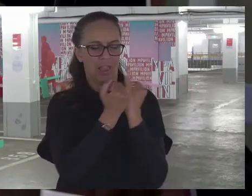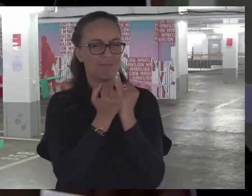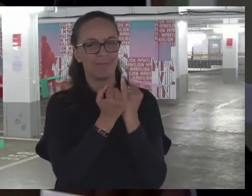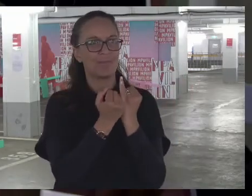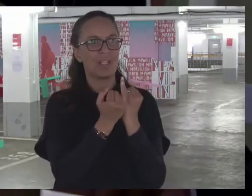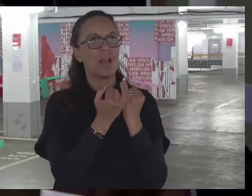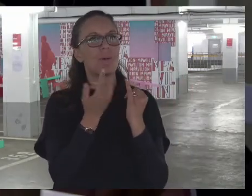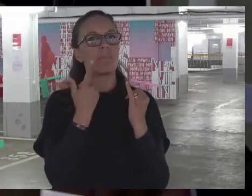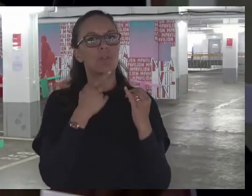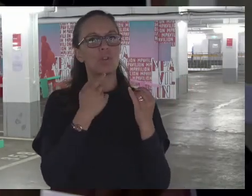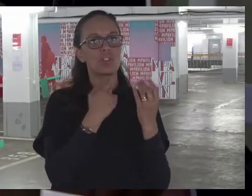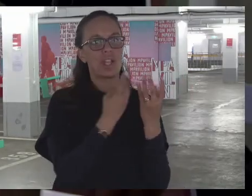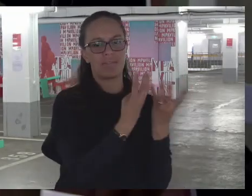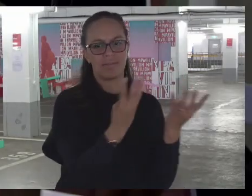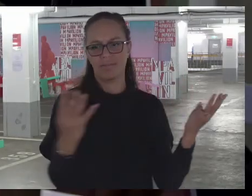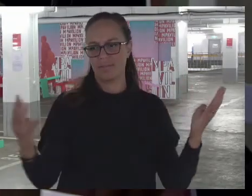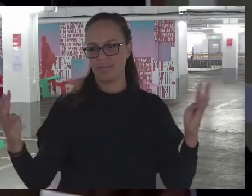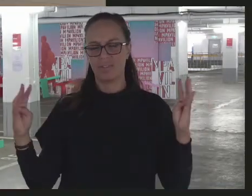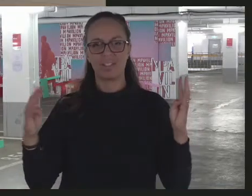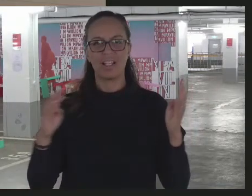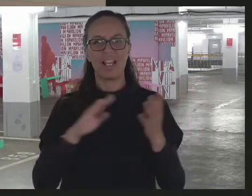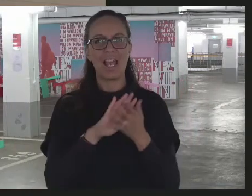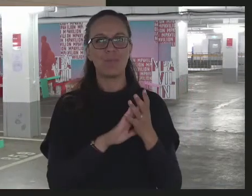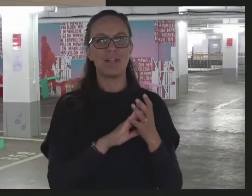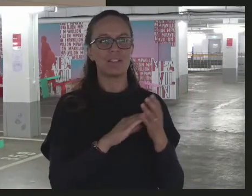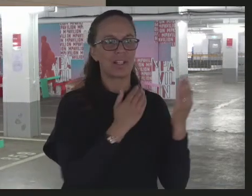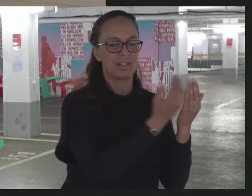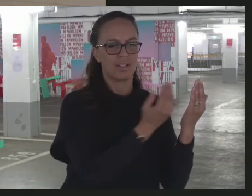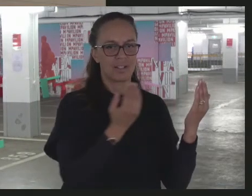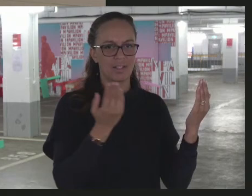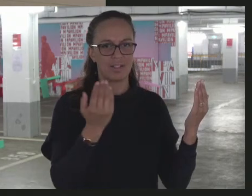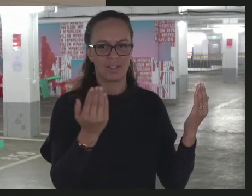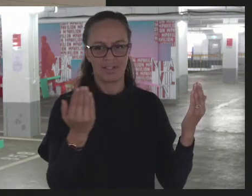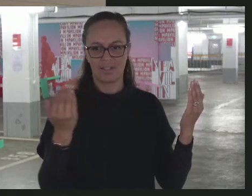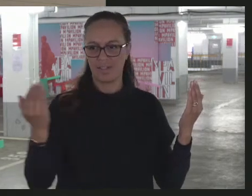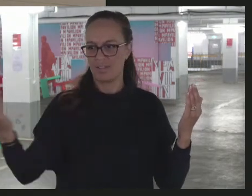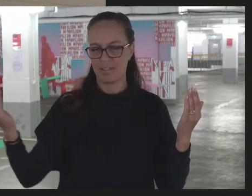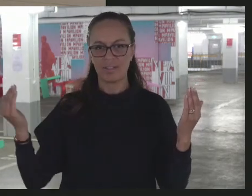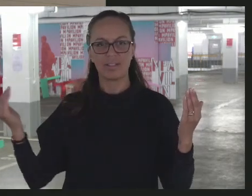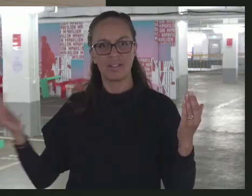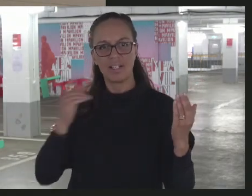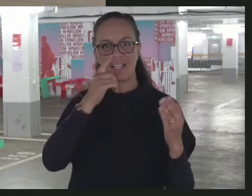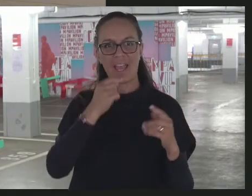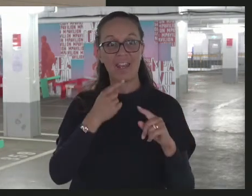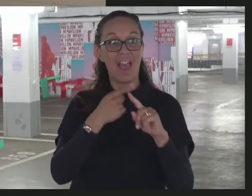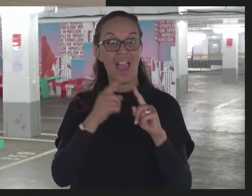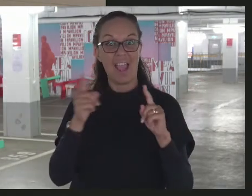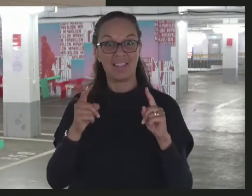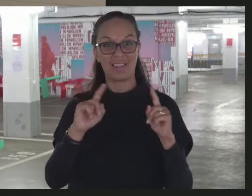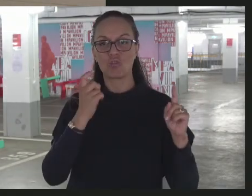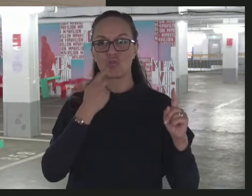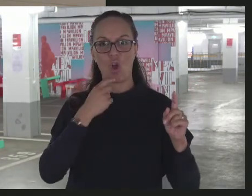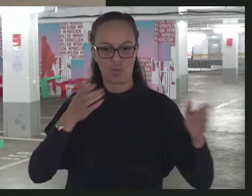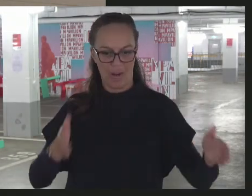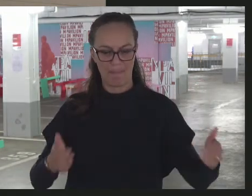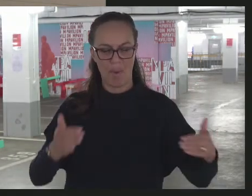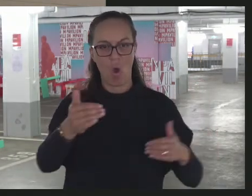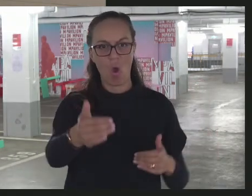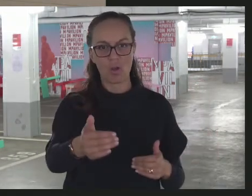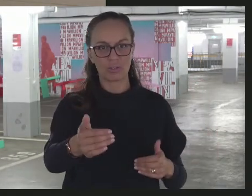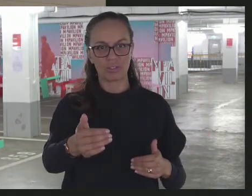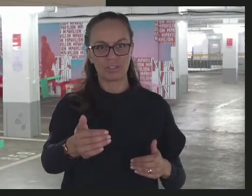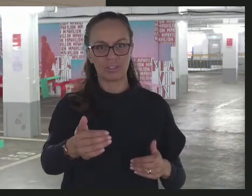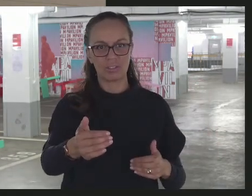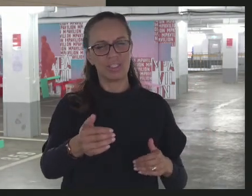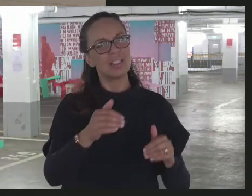it sort of allows them to breathe between. So, and also the monumental nature of the concrete blocks. Which was like, you know, it's great